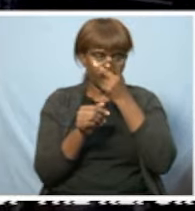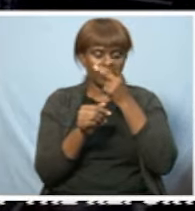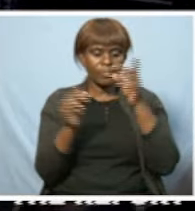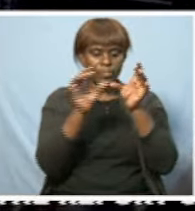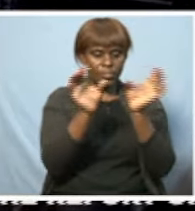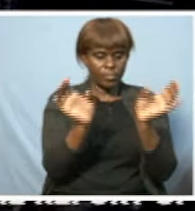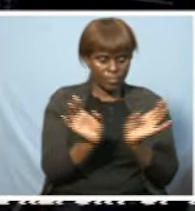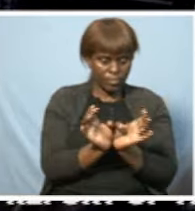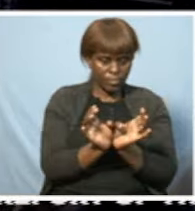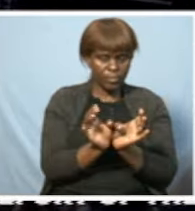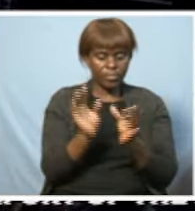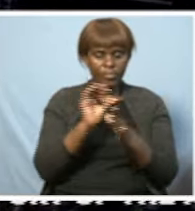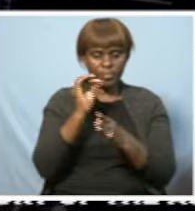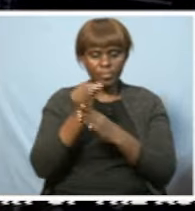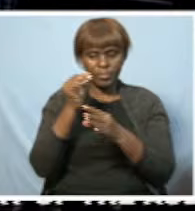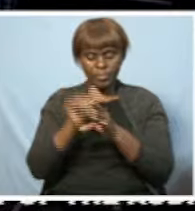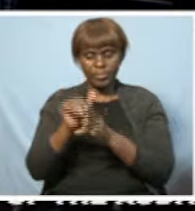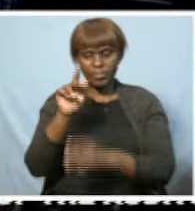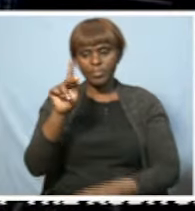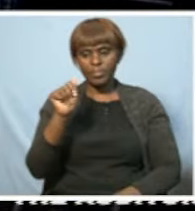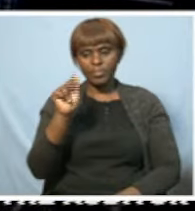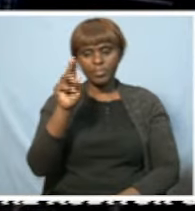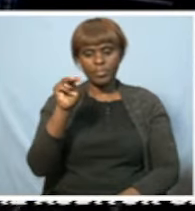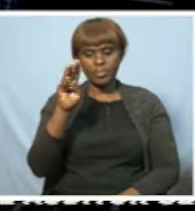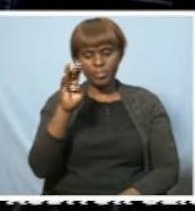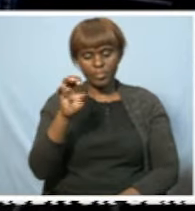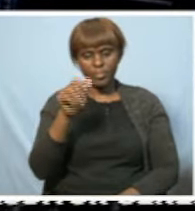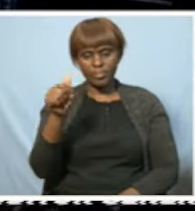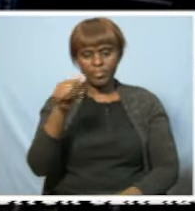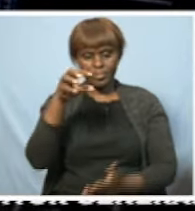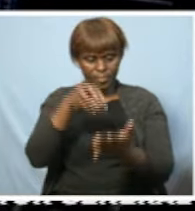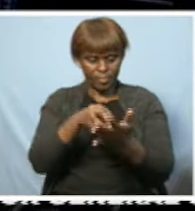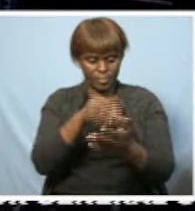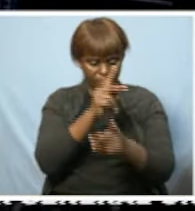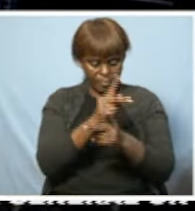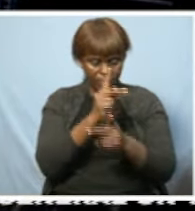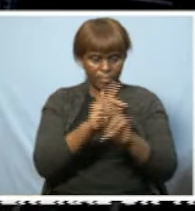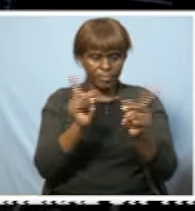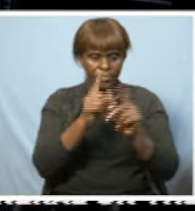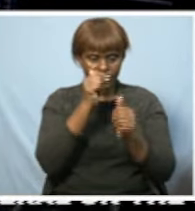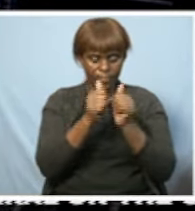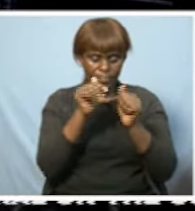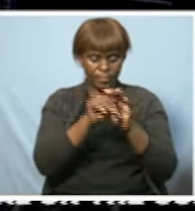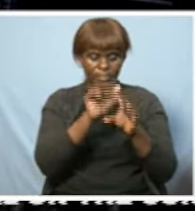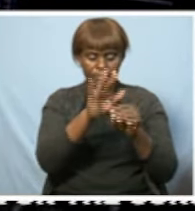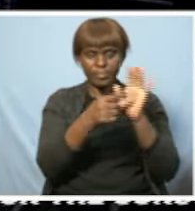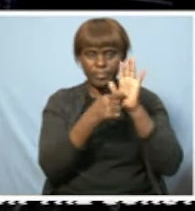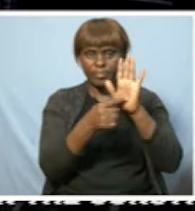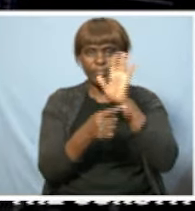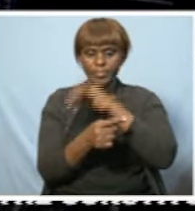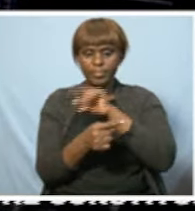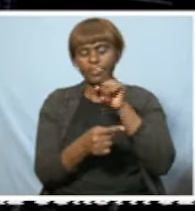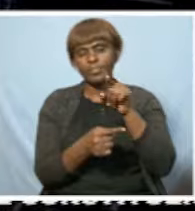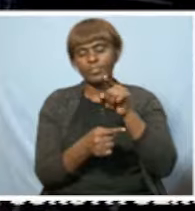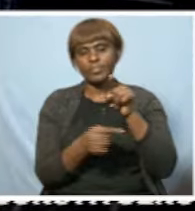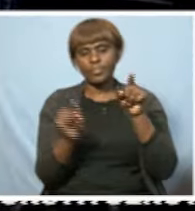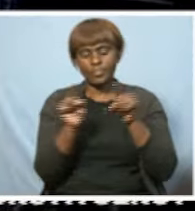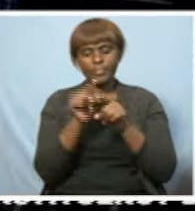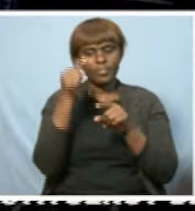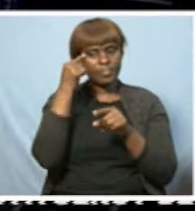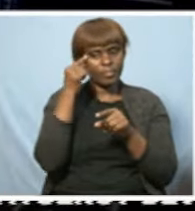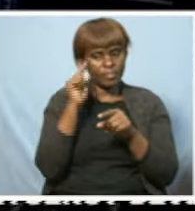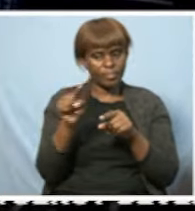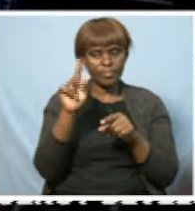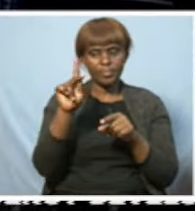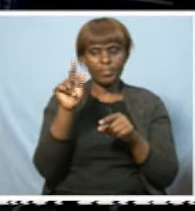constituents or in Kaumbwe constituents? Where is it domiciled? Because on the records it's indicating that it is for